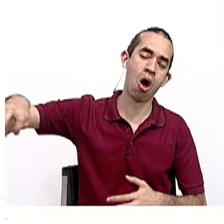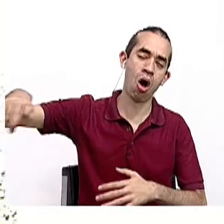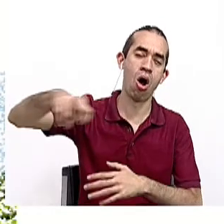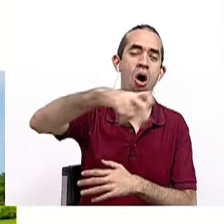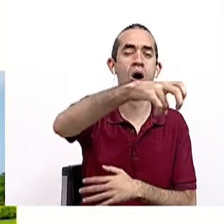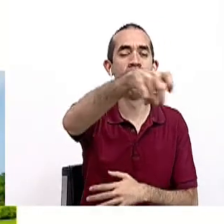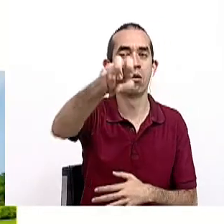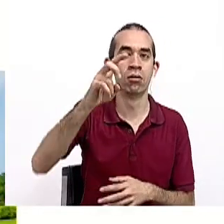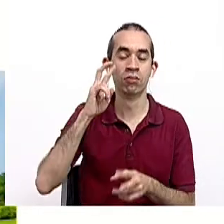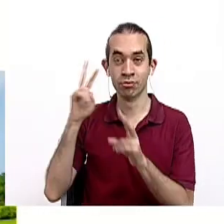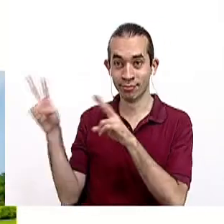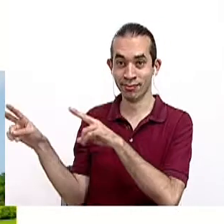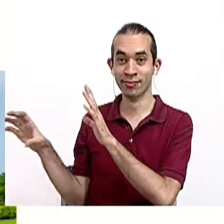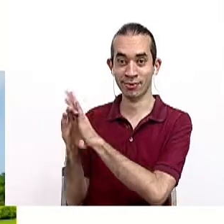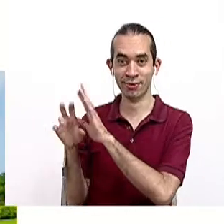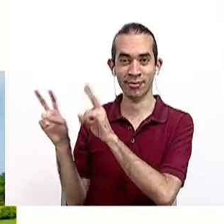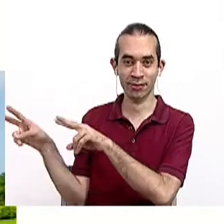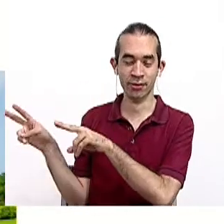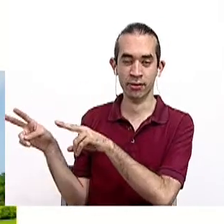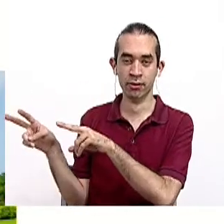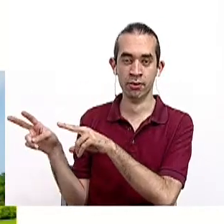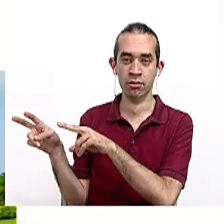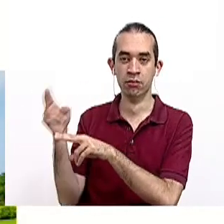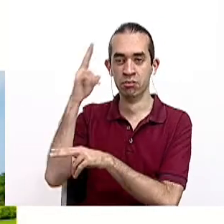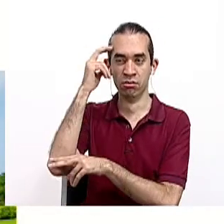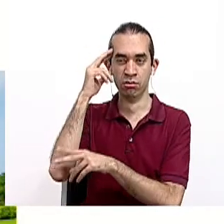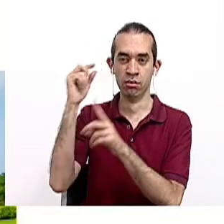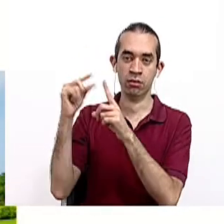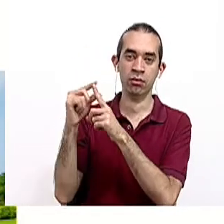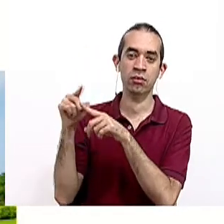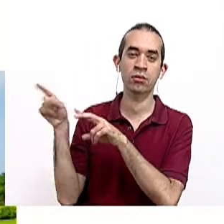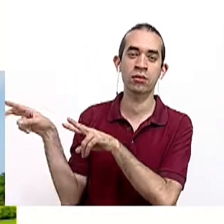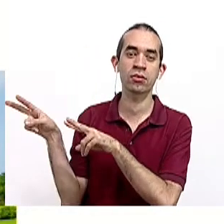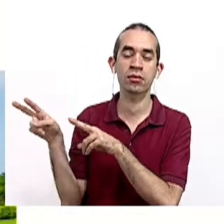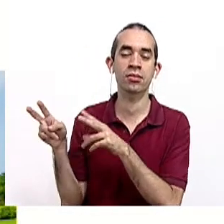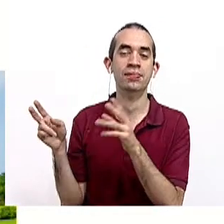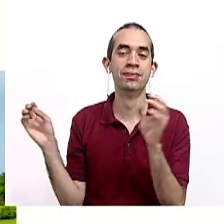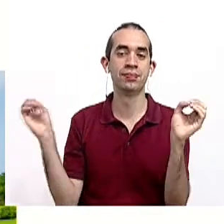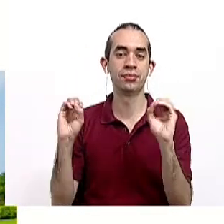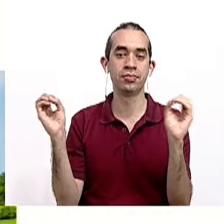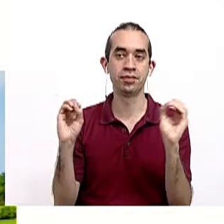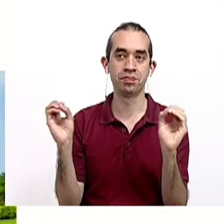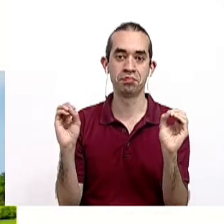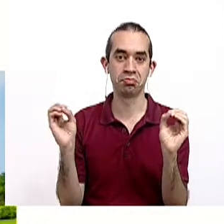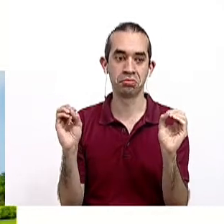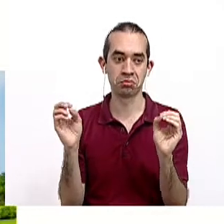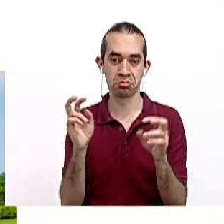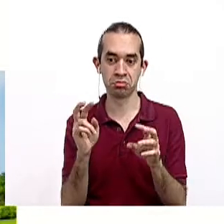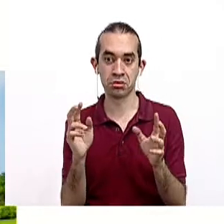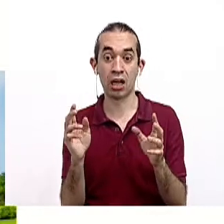the picture, this is an open field. It's a space where you don't have anything but